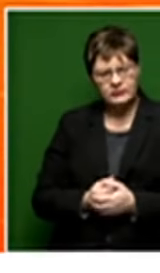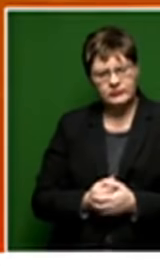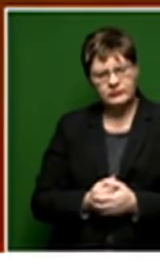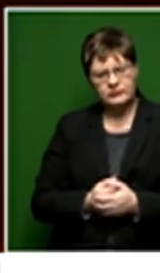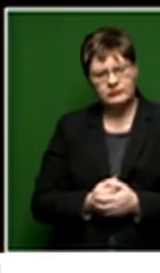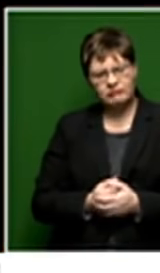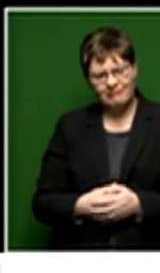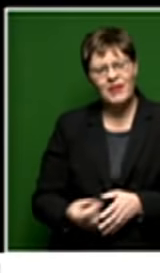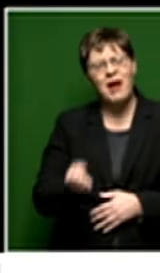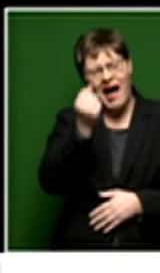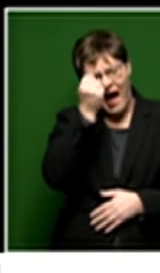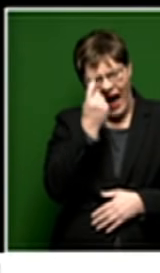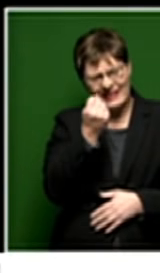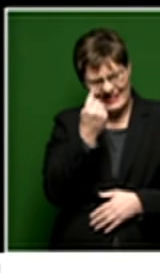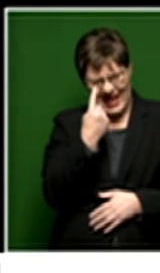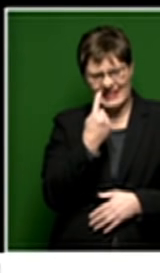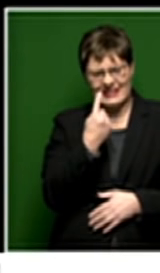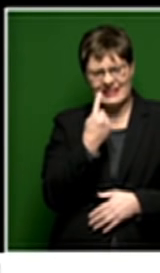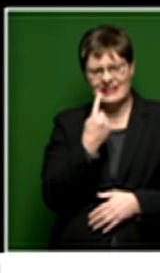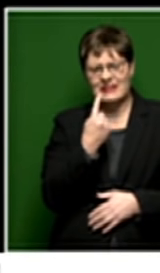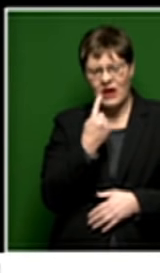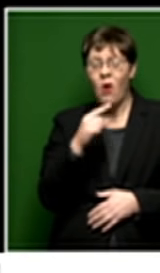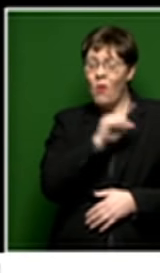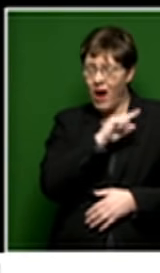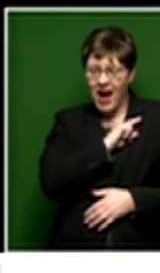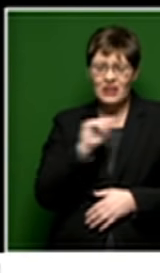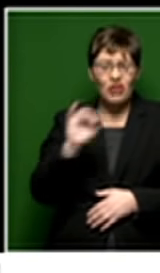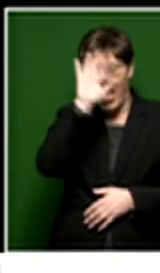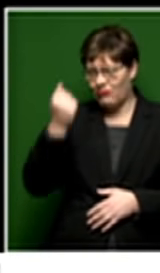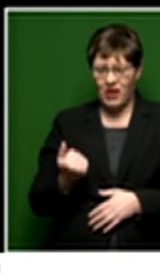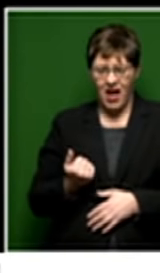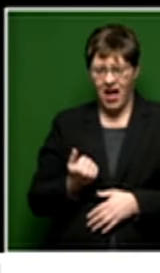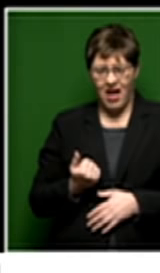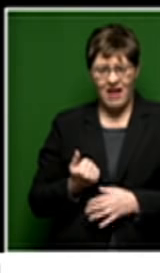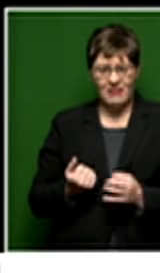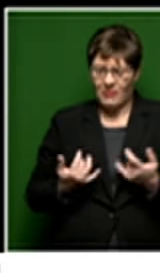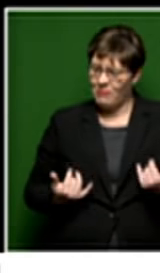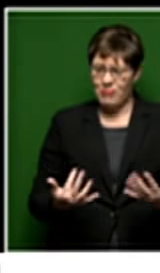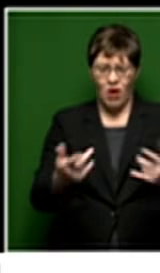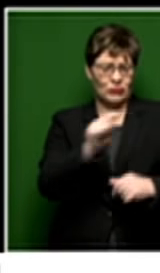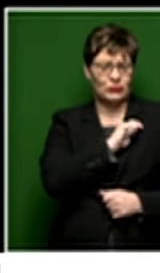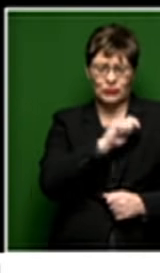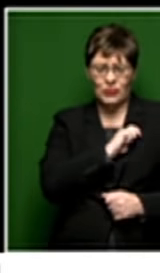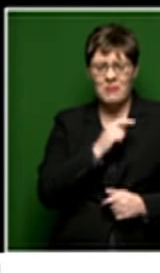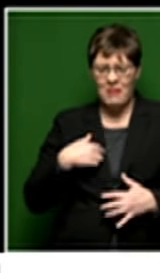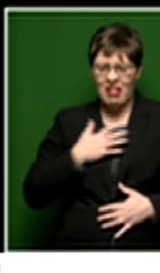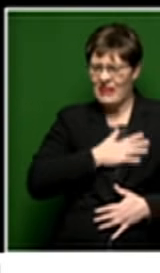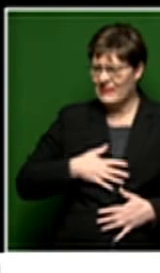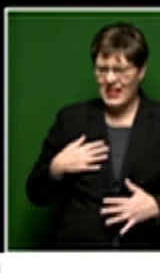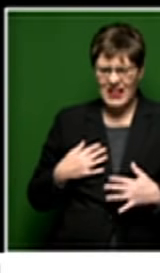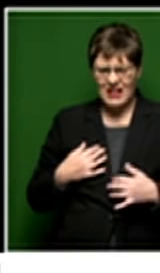I can understand people, the country is burning, but the only thing which I can say